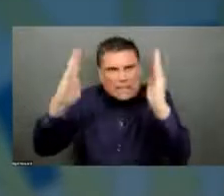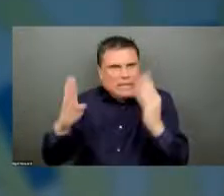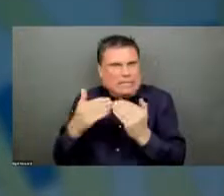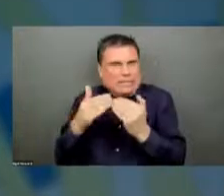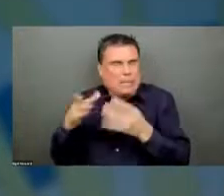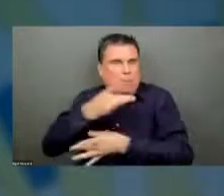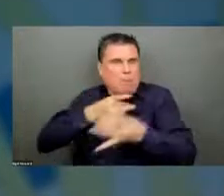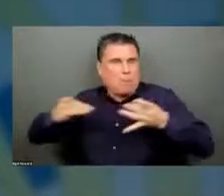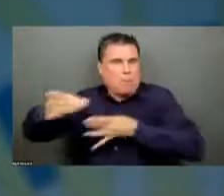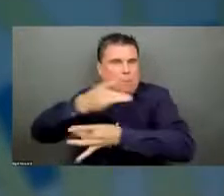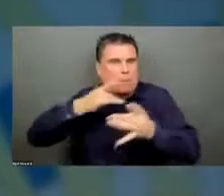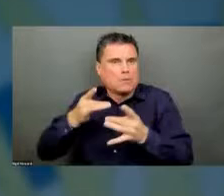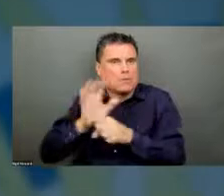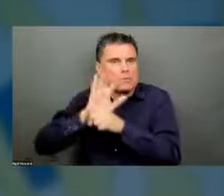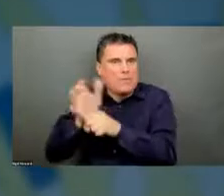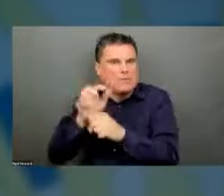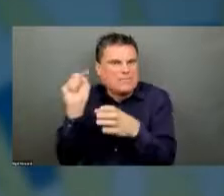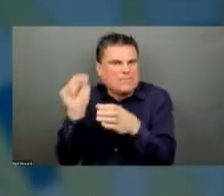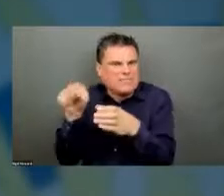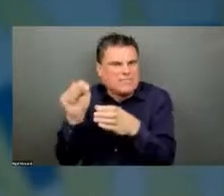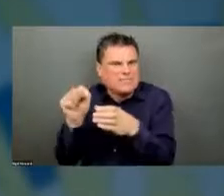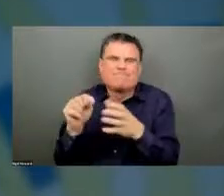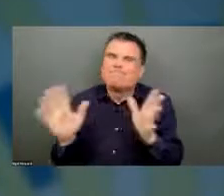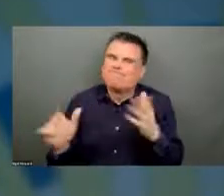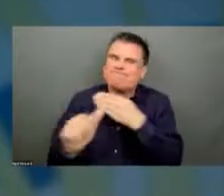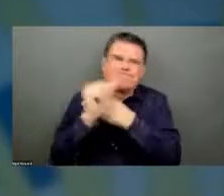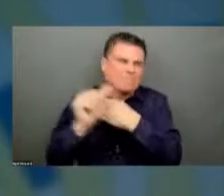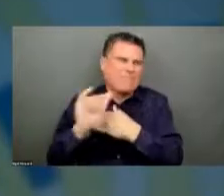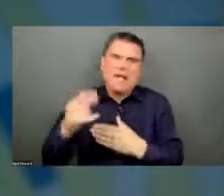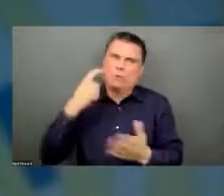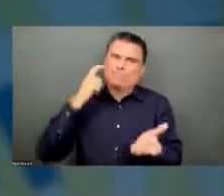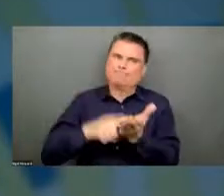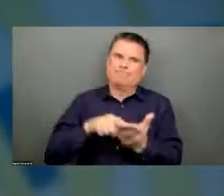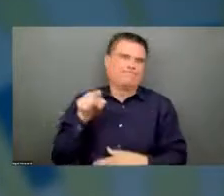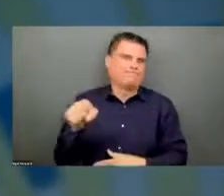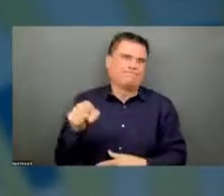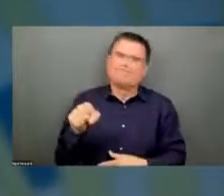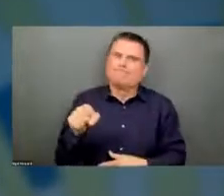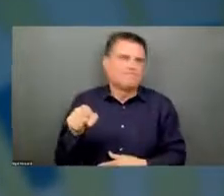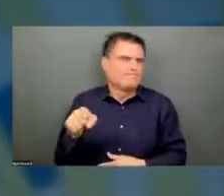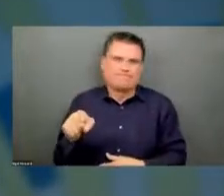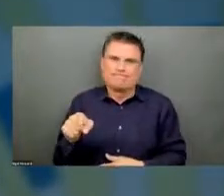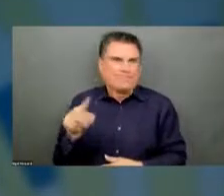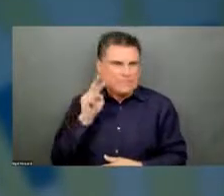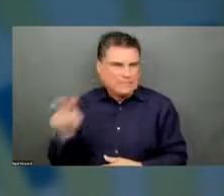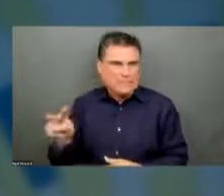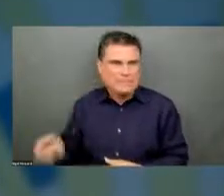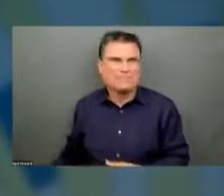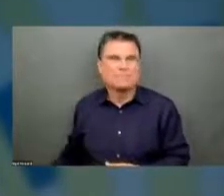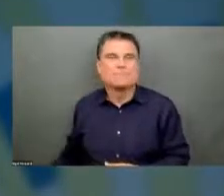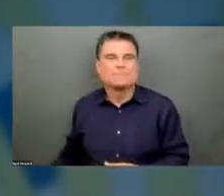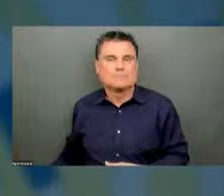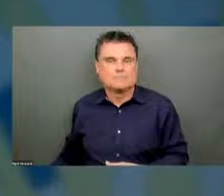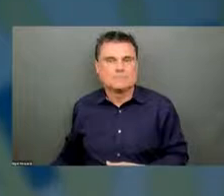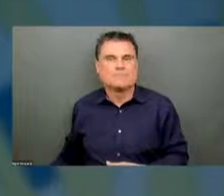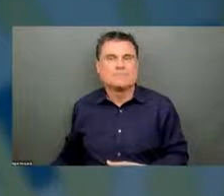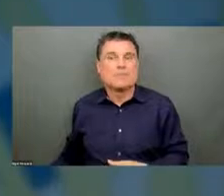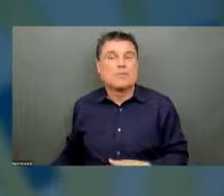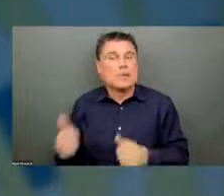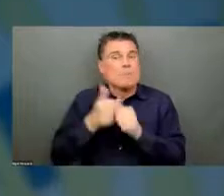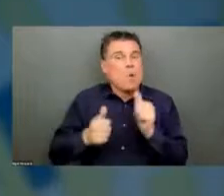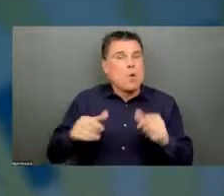And the other part that we're seeing a lot of transmission events is in workplaces. And many of